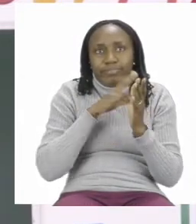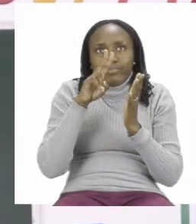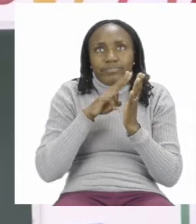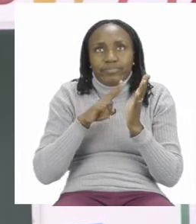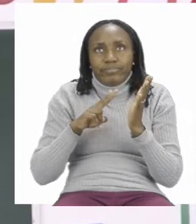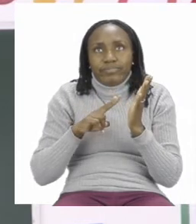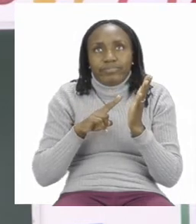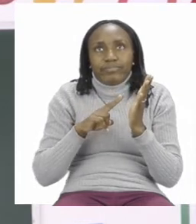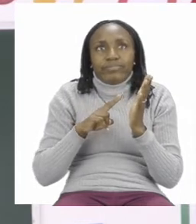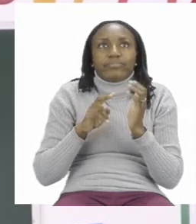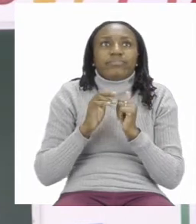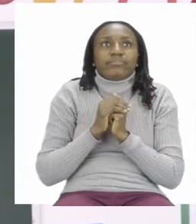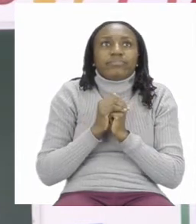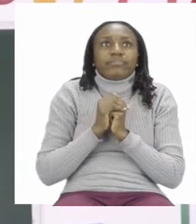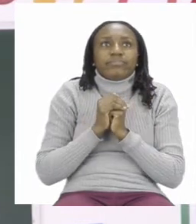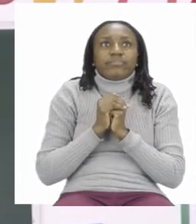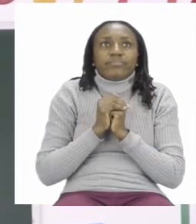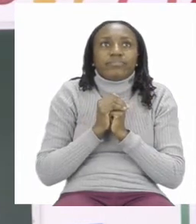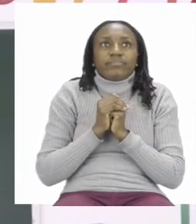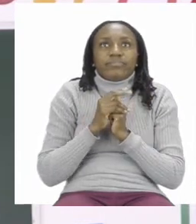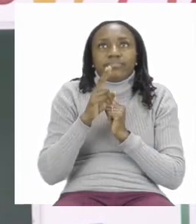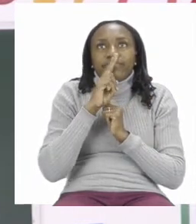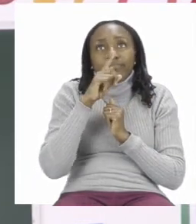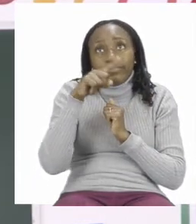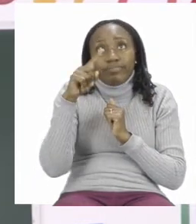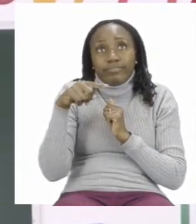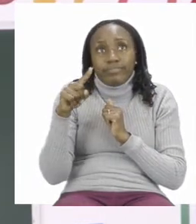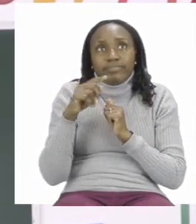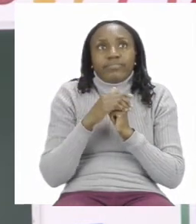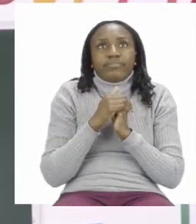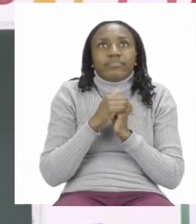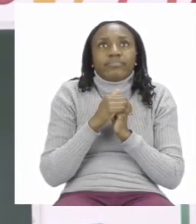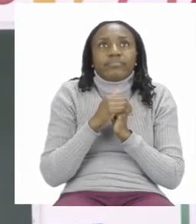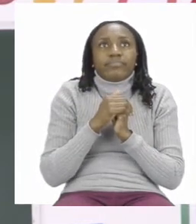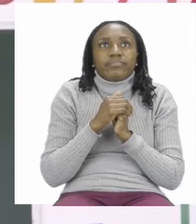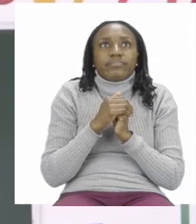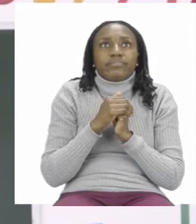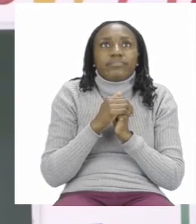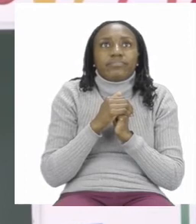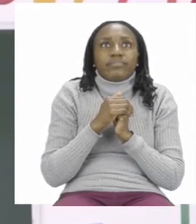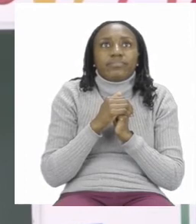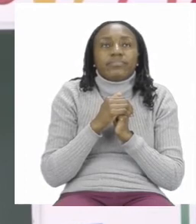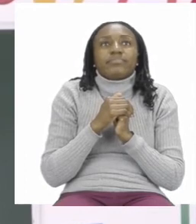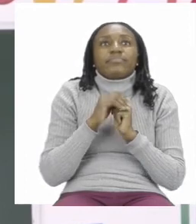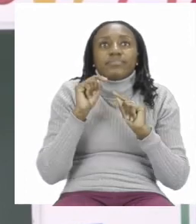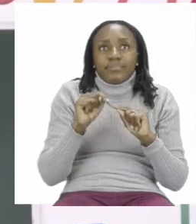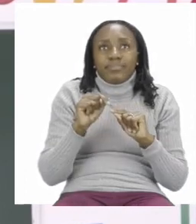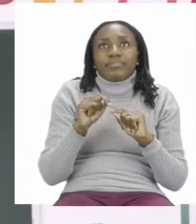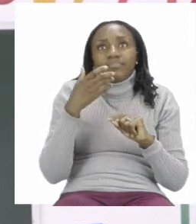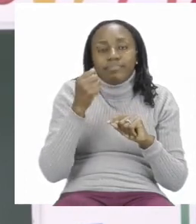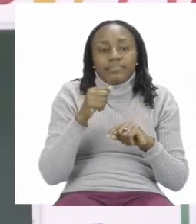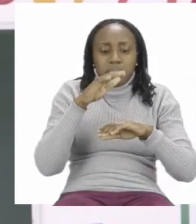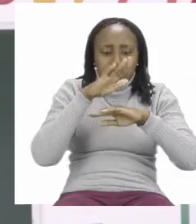sentences out loud. Make sure that you answer them correctly. After that, we have our